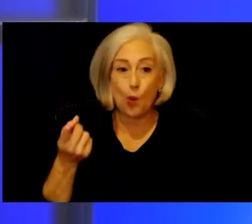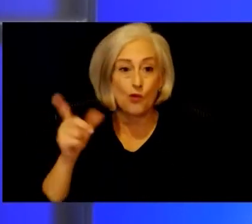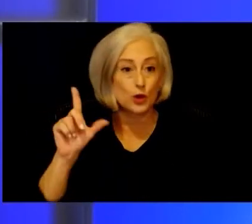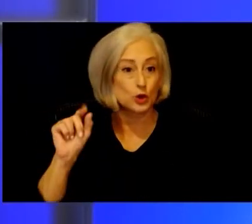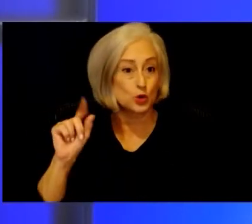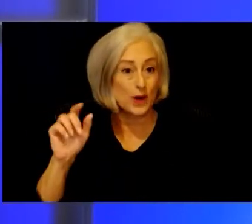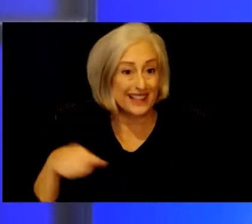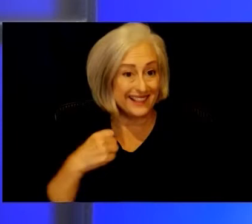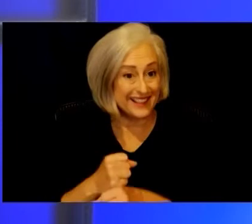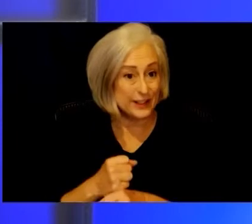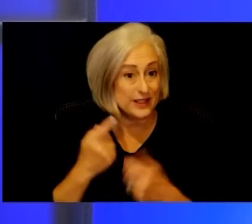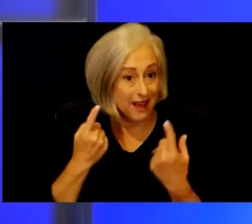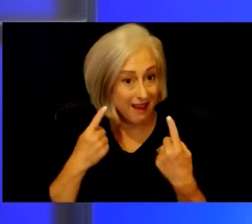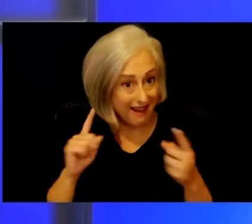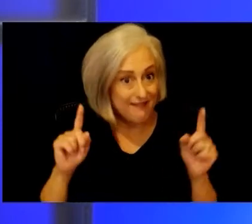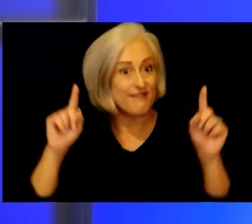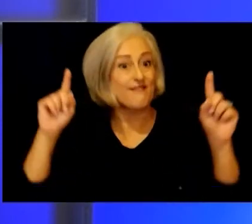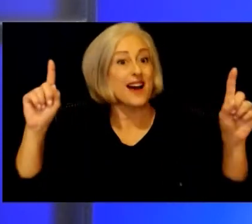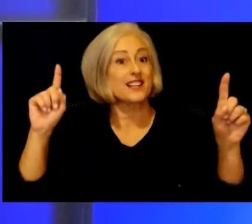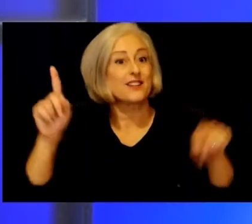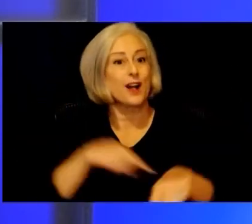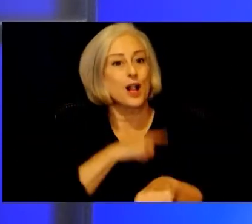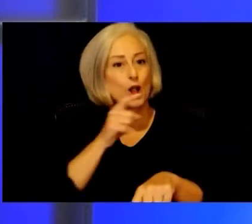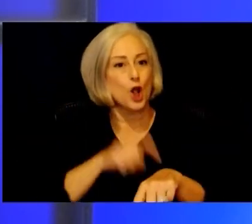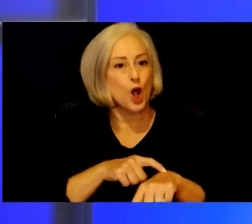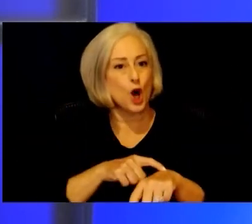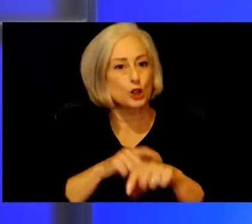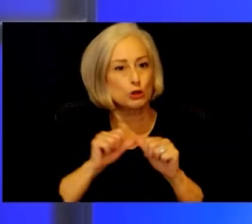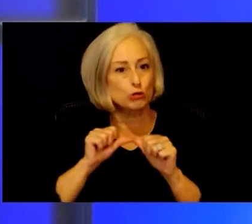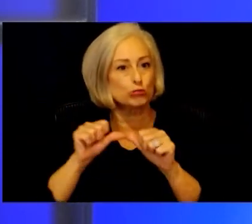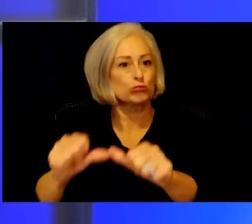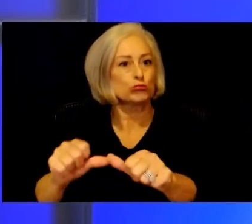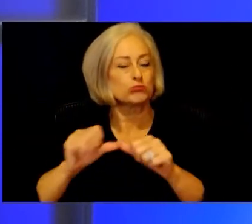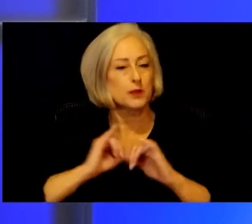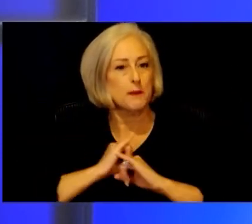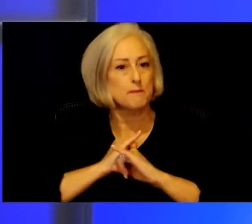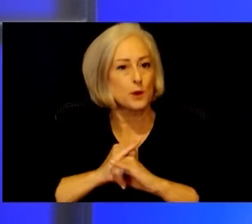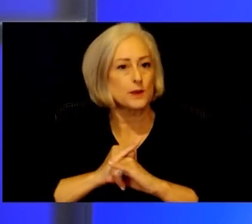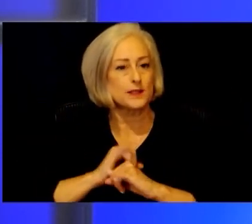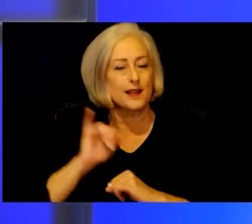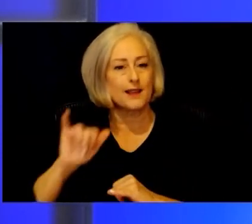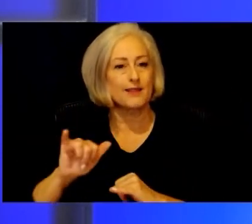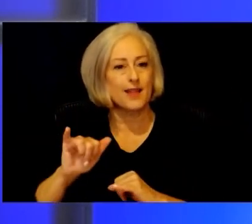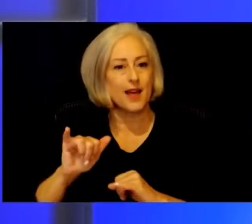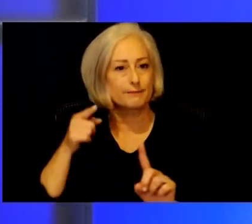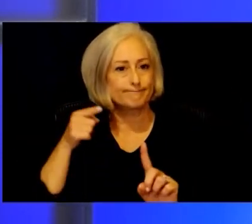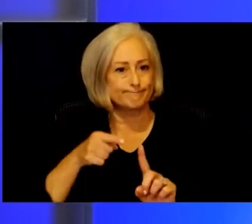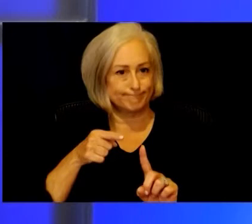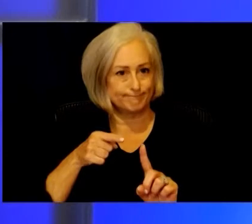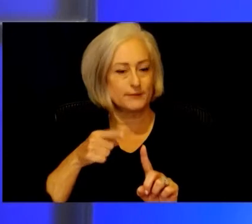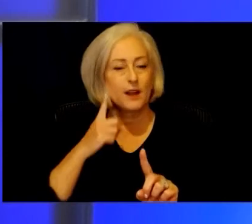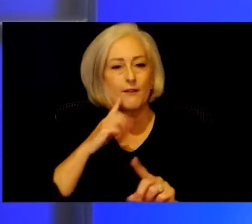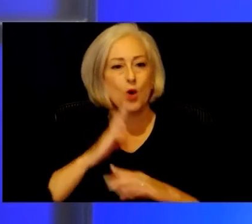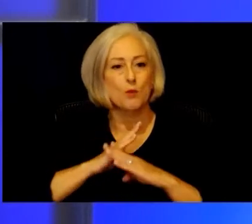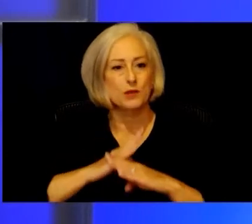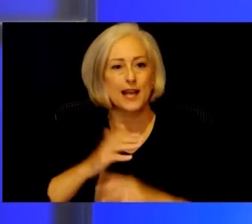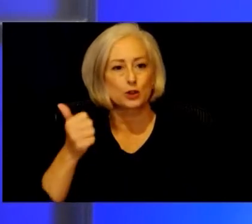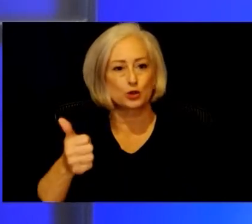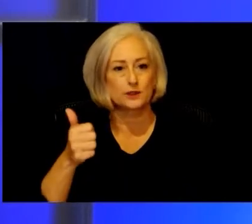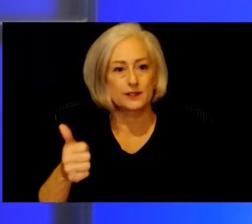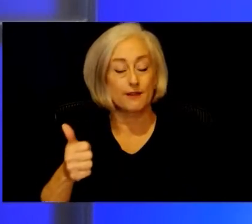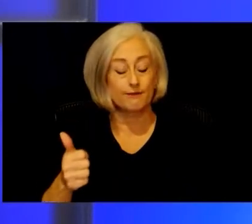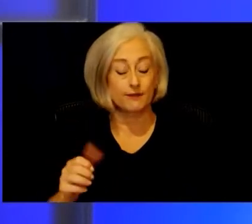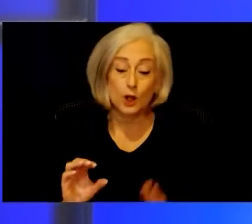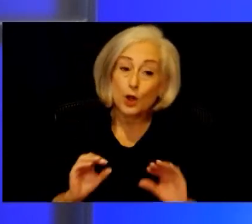effective and has long-term immunity. So really, that's going to be your best bet for protecting yourself. There's no cure, but if you